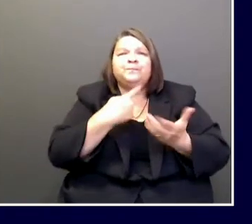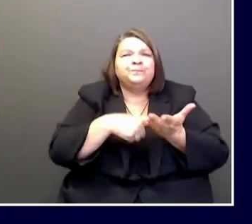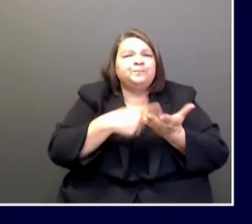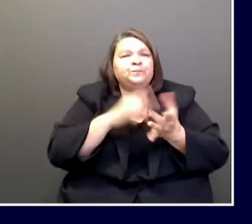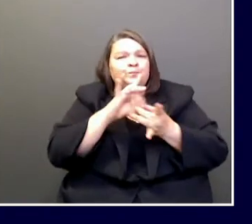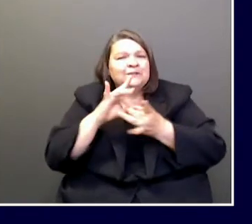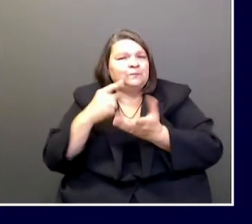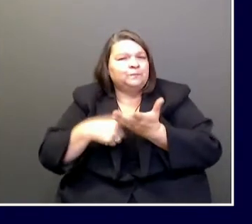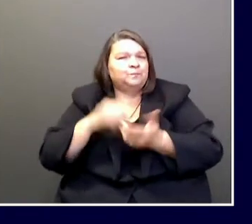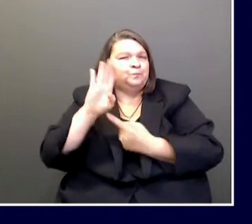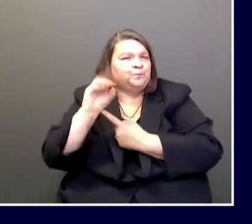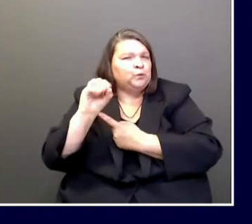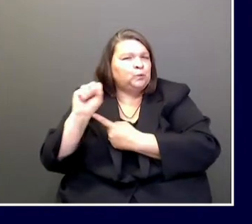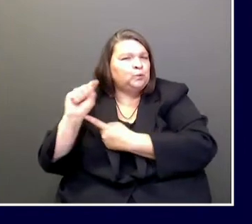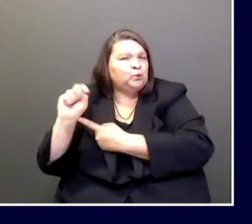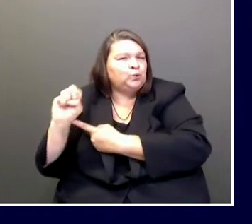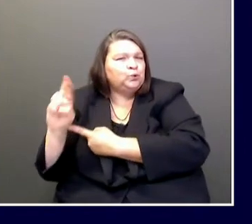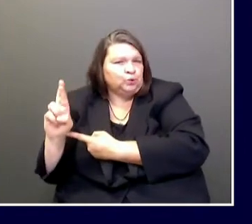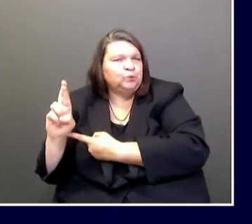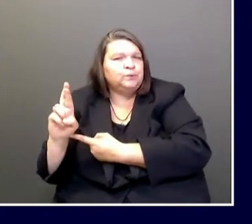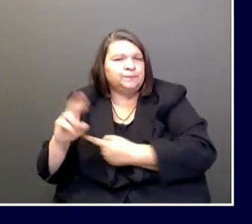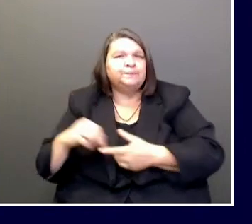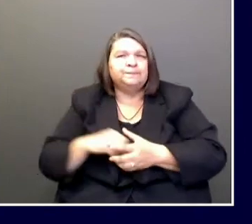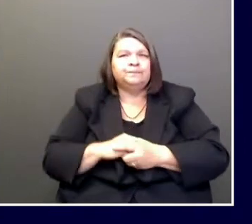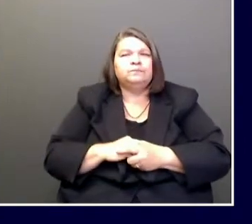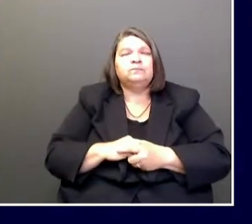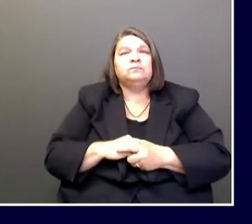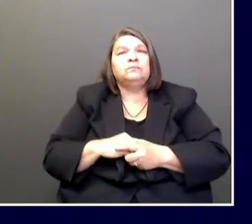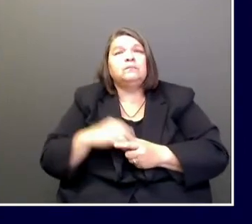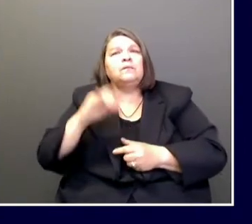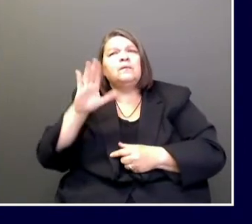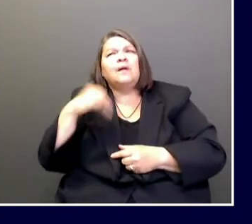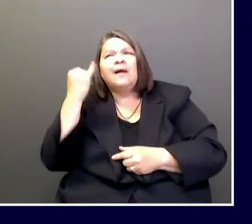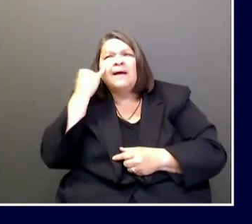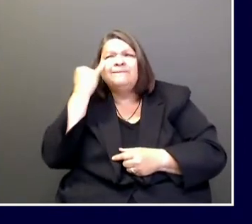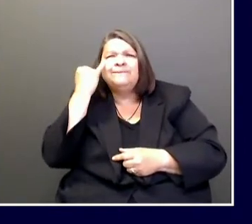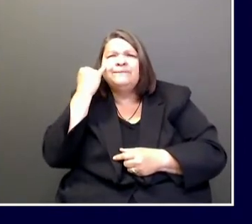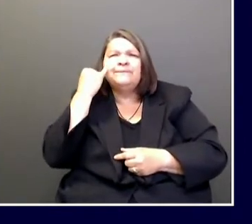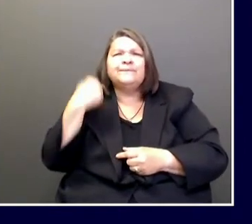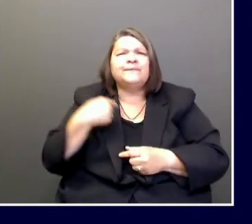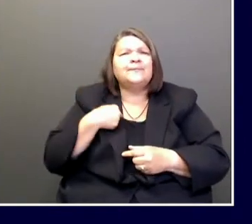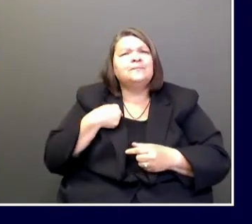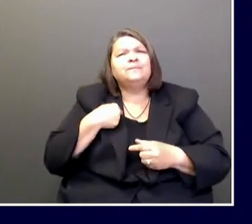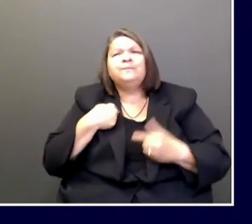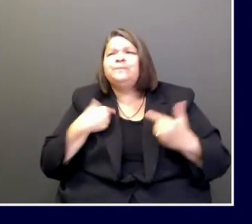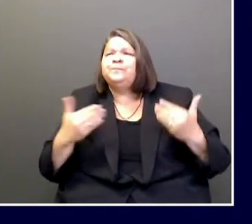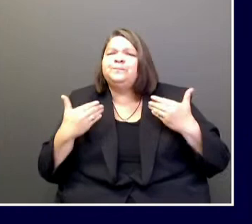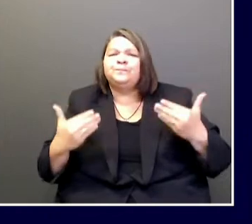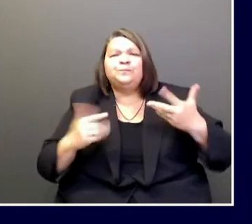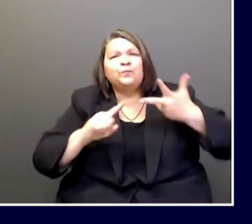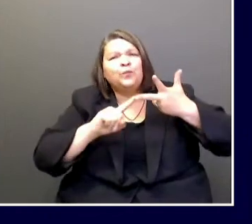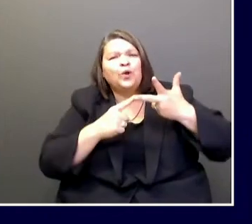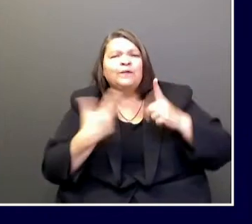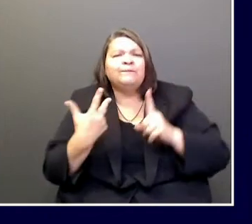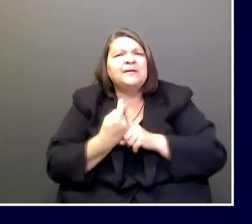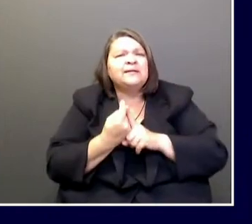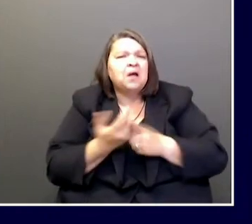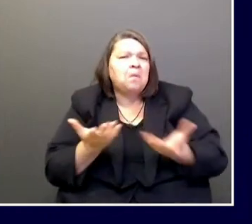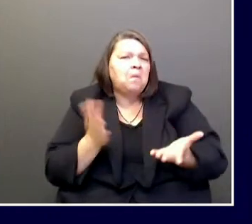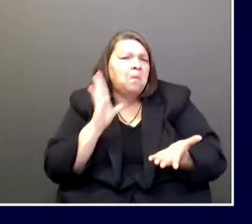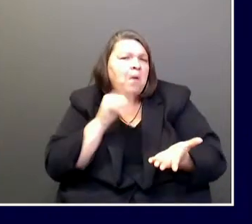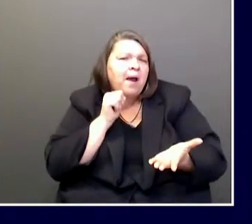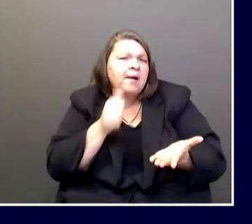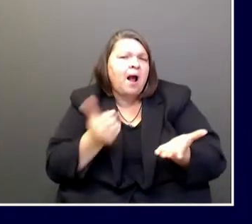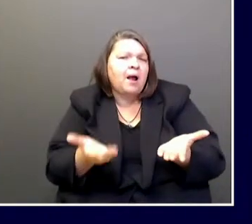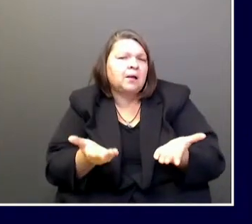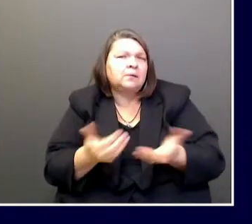wait and I just wanted a booster? Would that be helpful or harmful? Also, what if I had a Johnson & Johnson shot